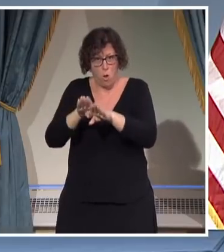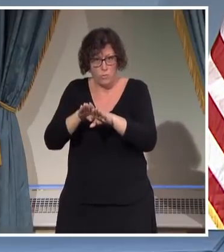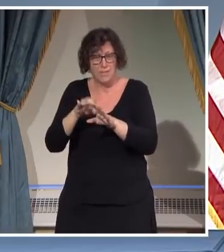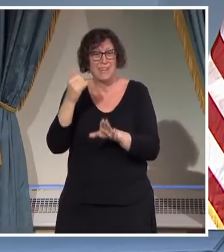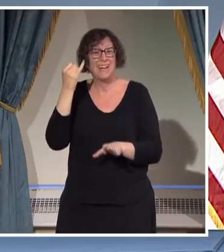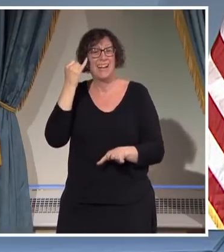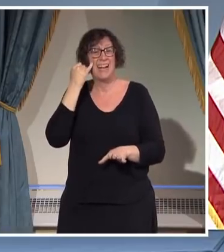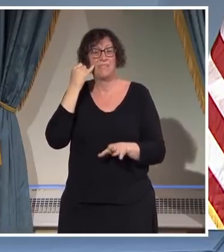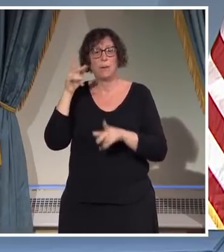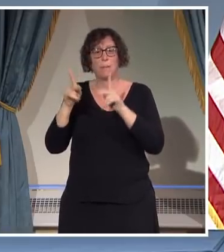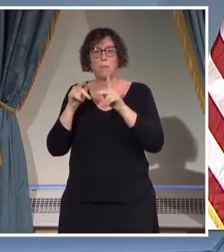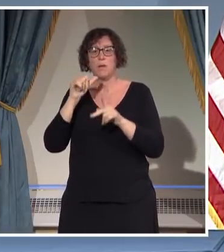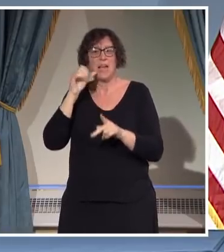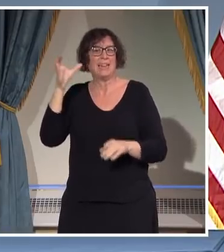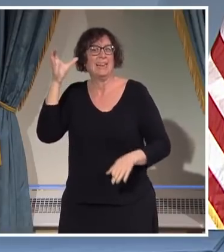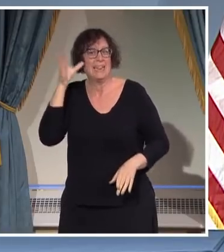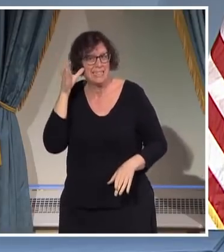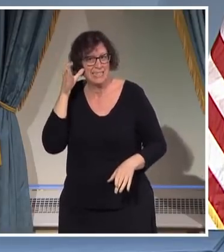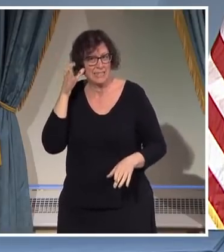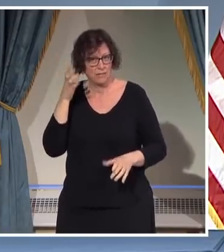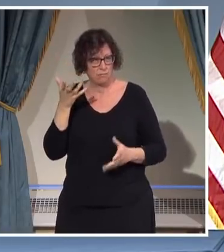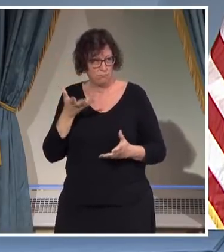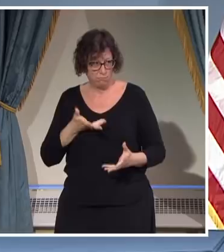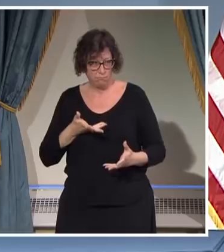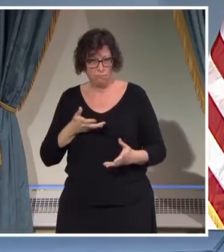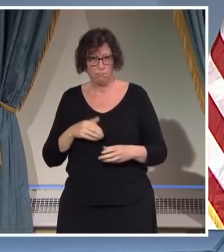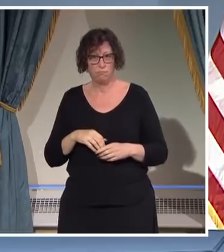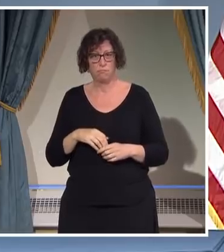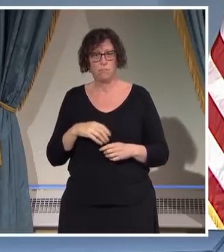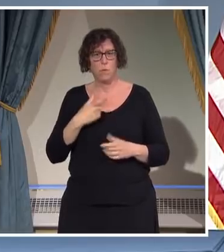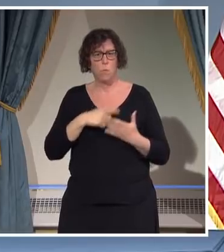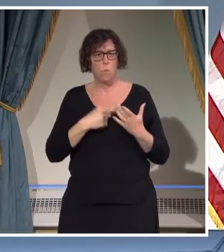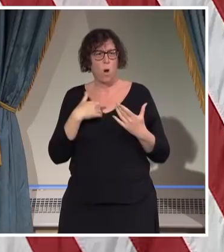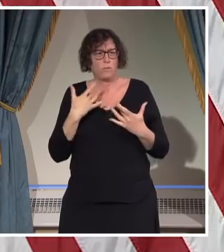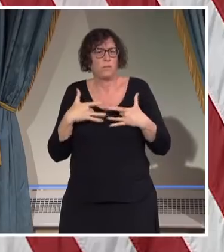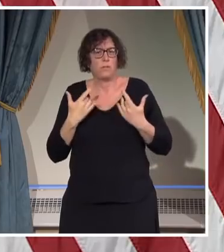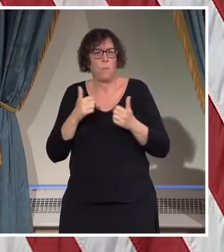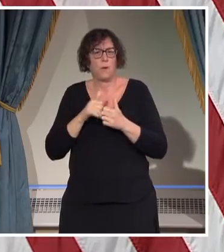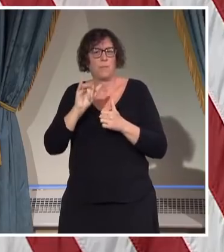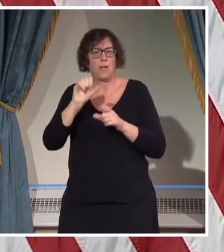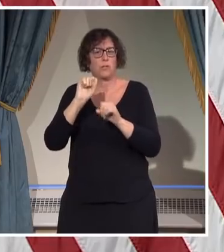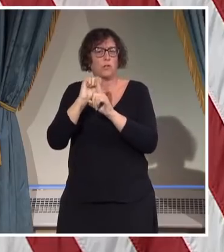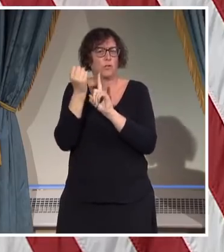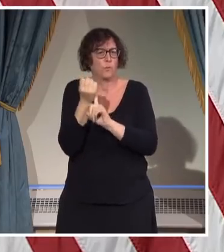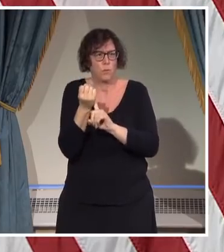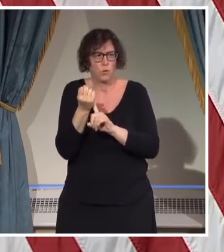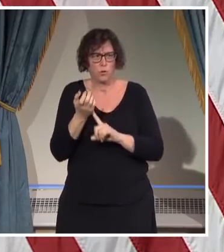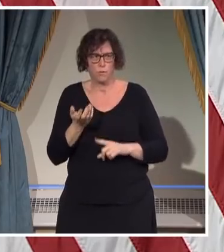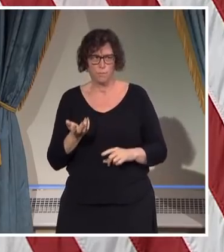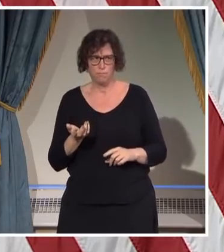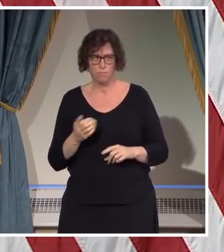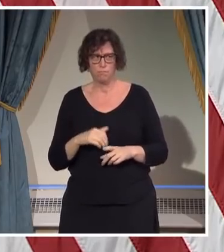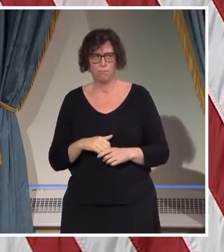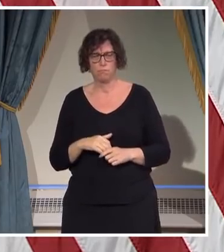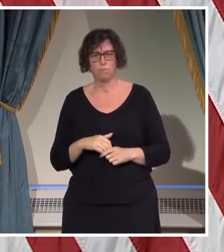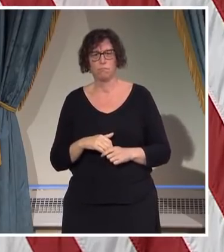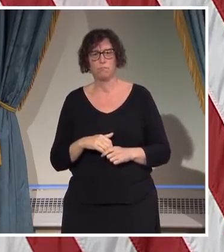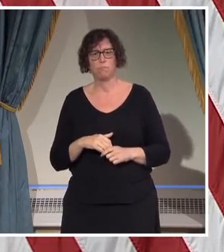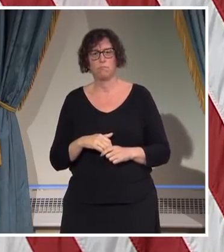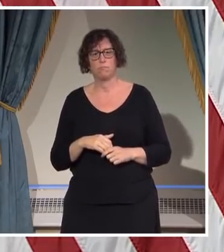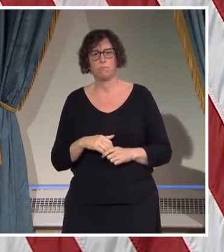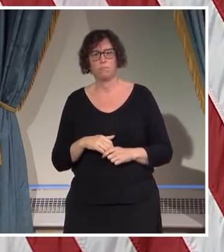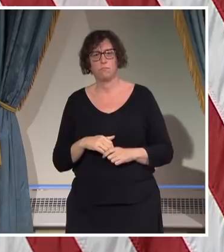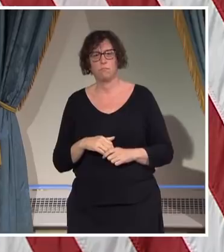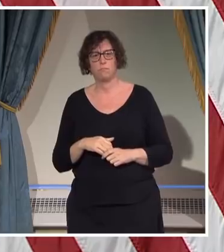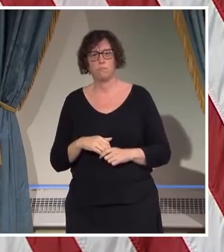numbers of people reaching out to Thrive during this time? I don't have the Thrive statistics, but I will say I think